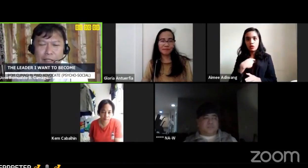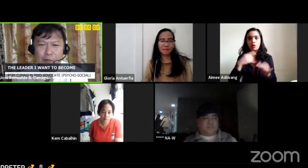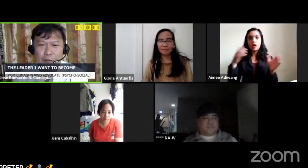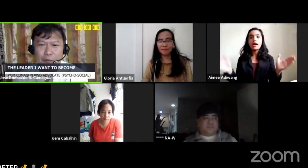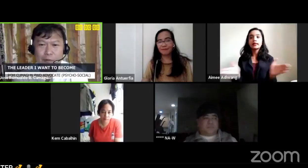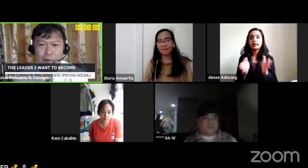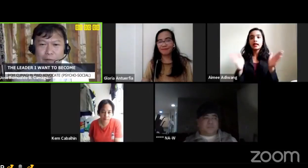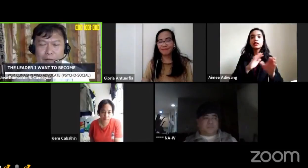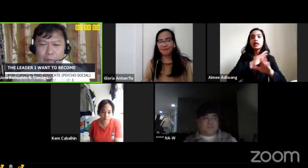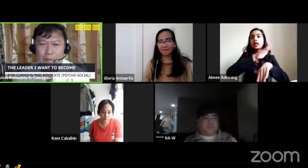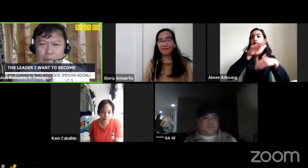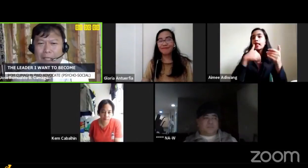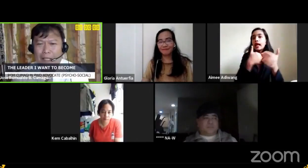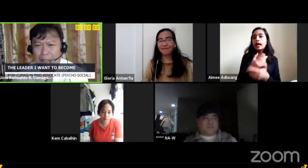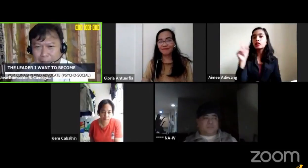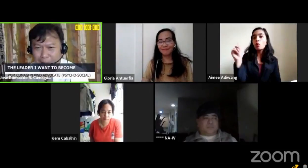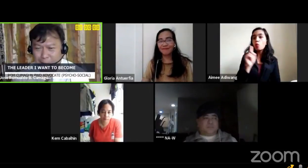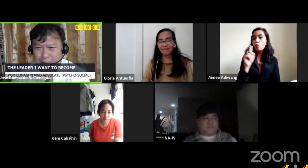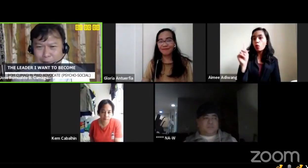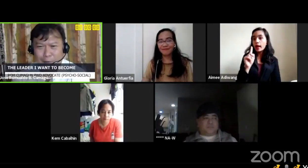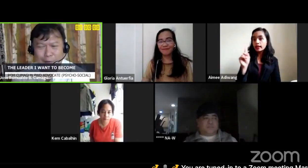encouraging everybody to